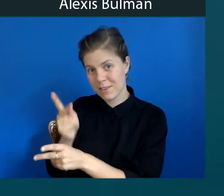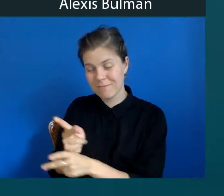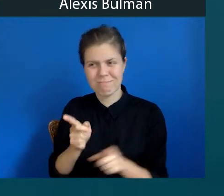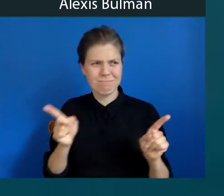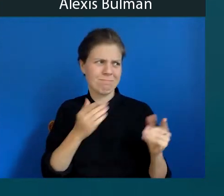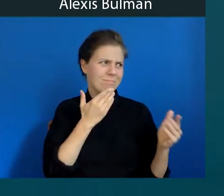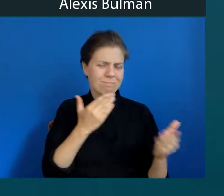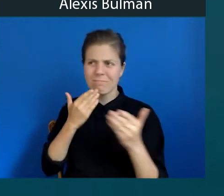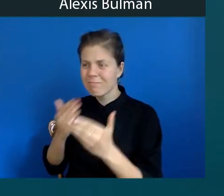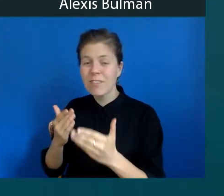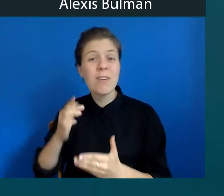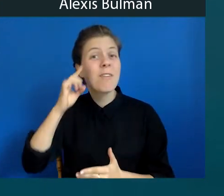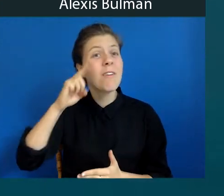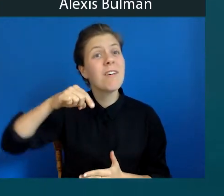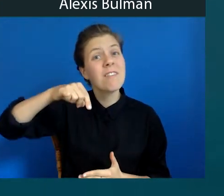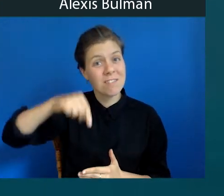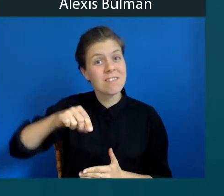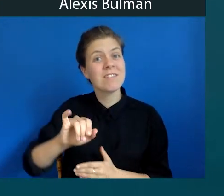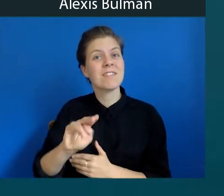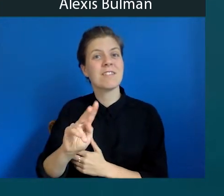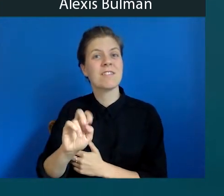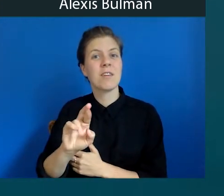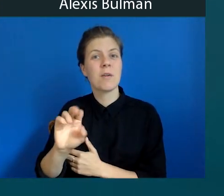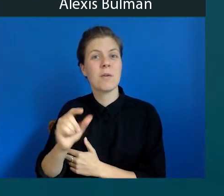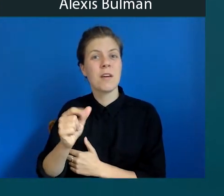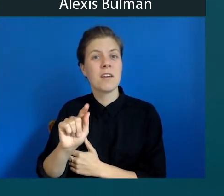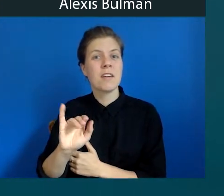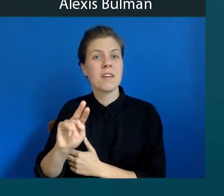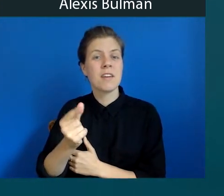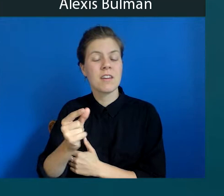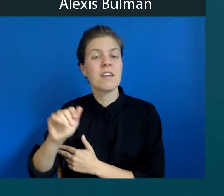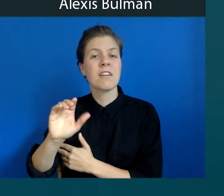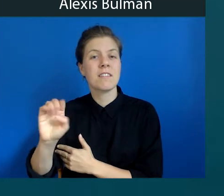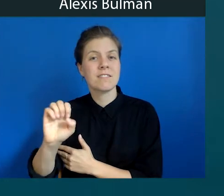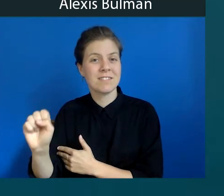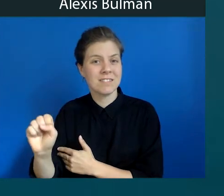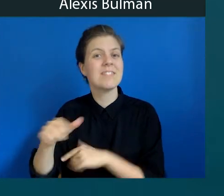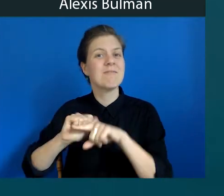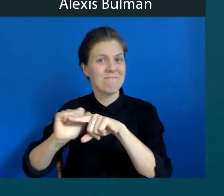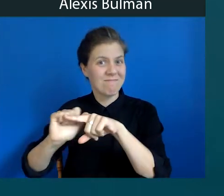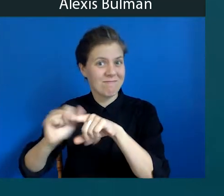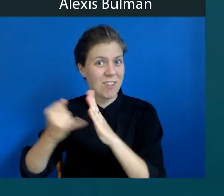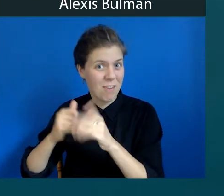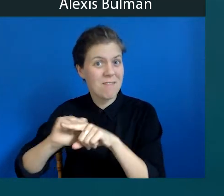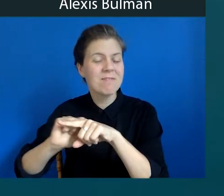the Interrogating Access Residency and providing support while I got to engage in this entire